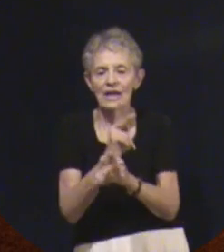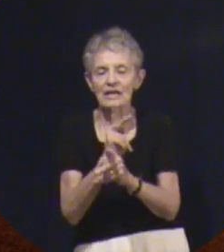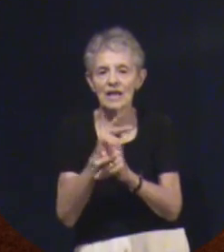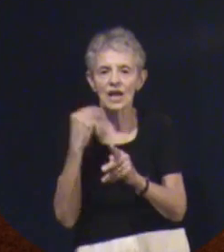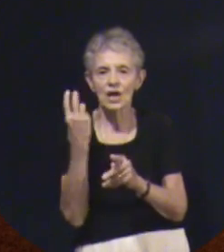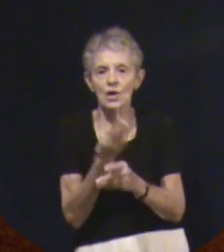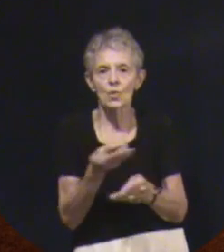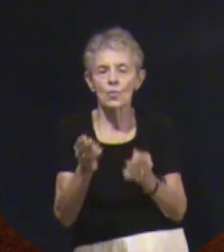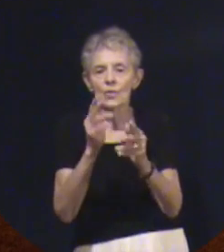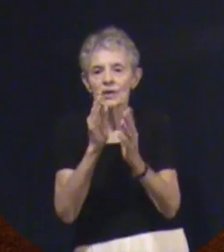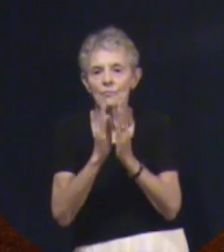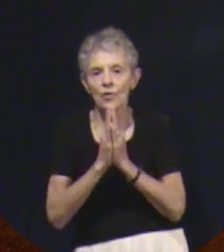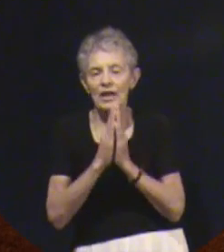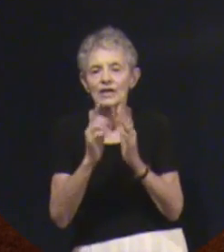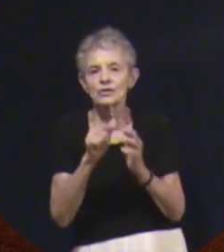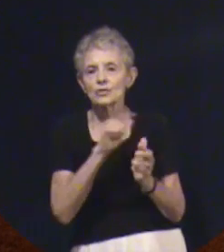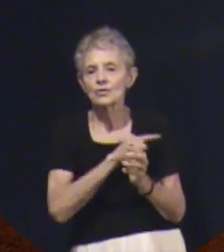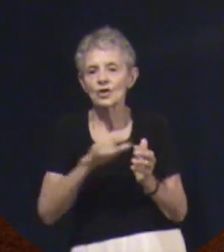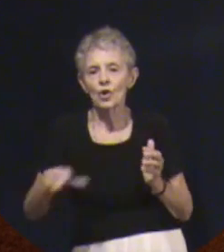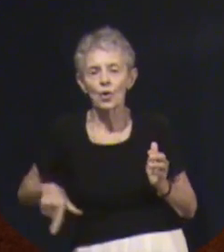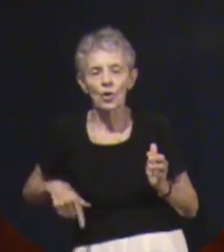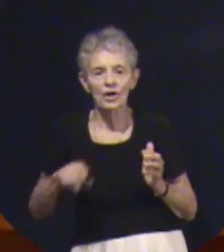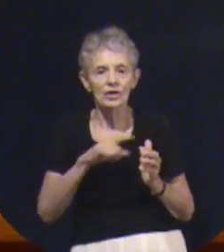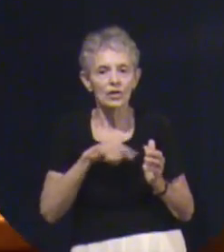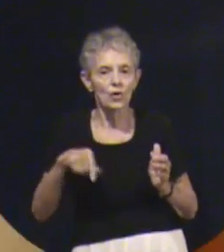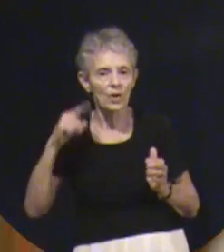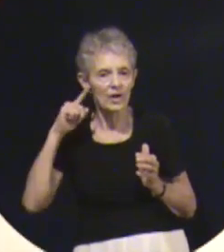Lord. Lord, hear our prayer.